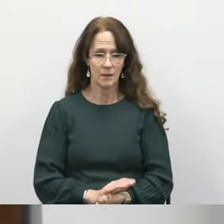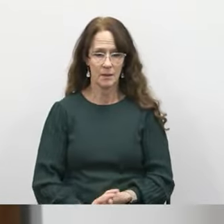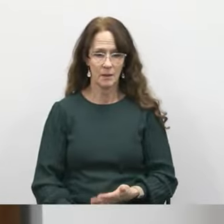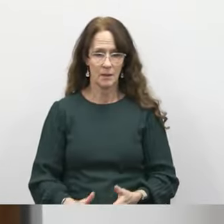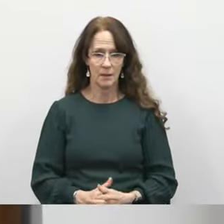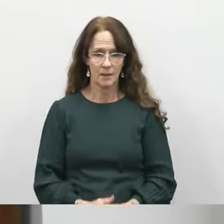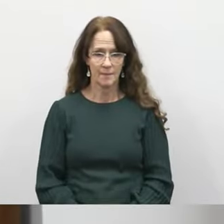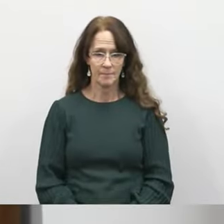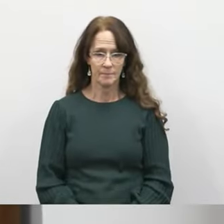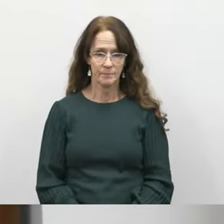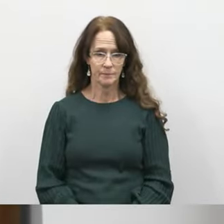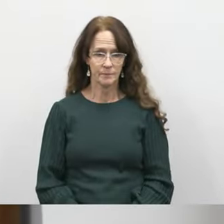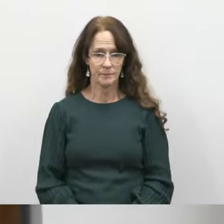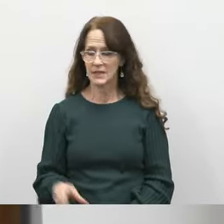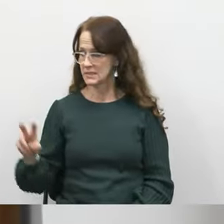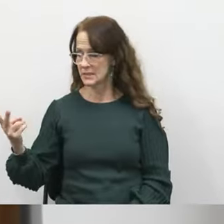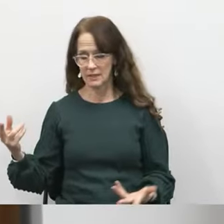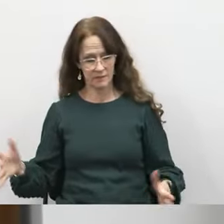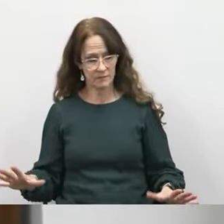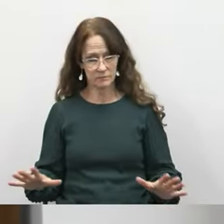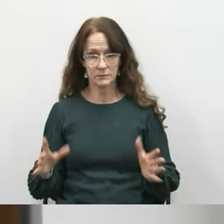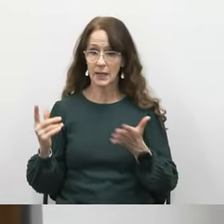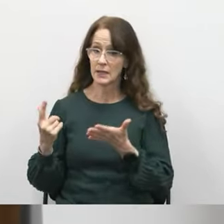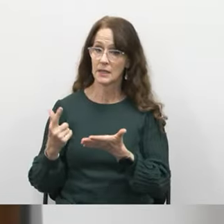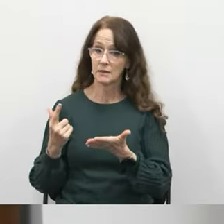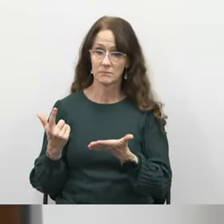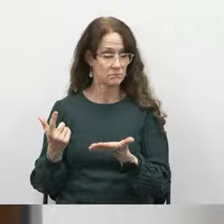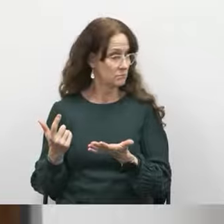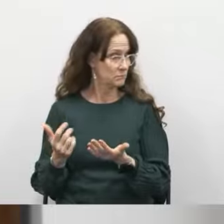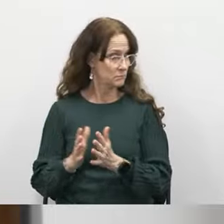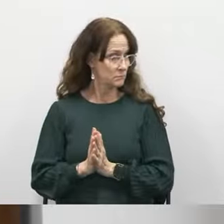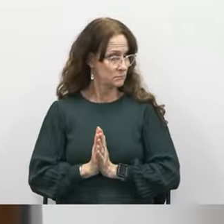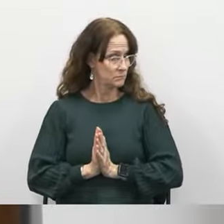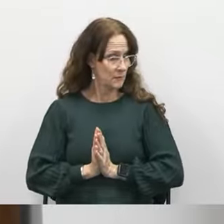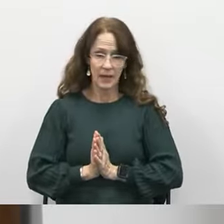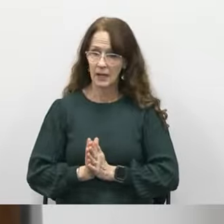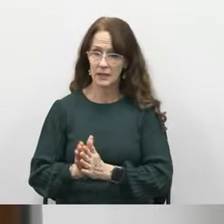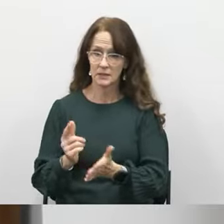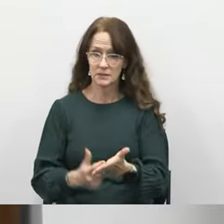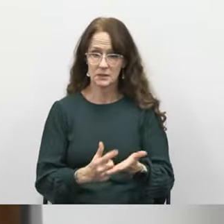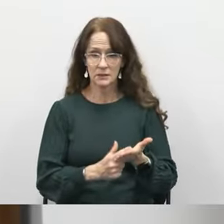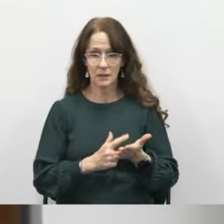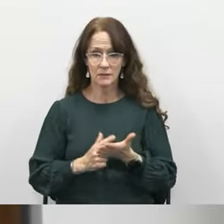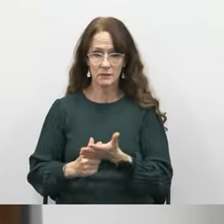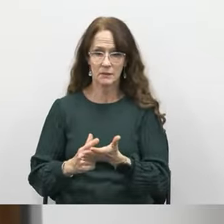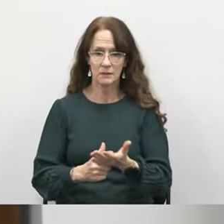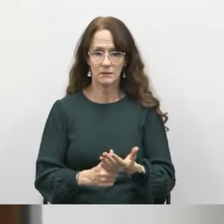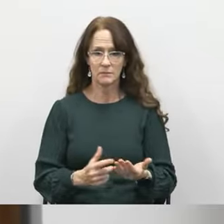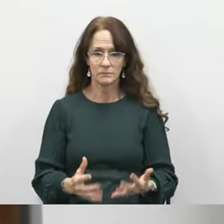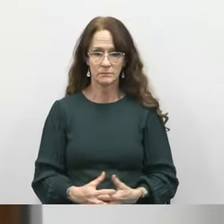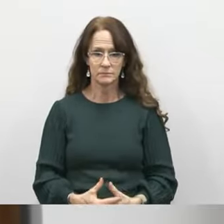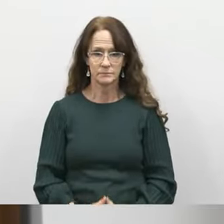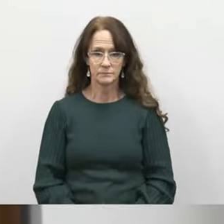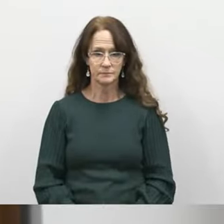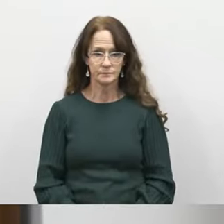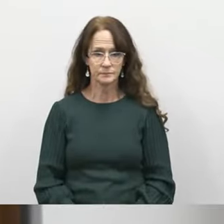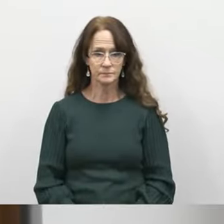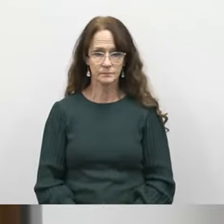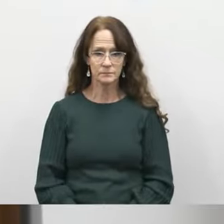Okay, and it's been seconded. Is there any discussion on the consent calendar?